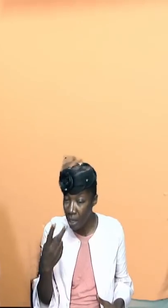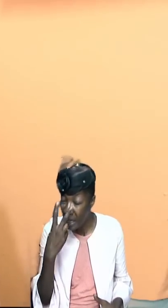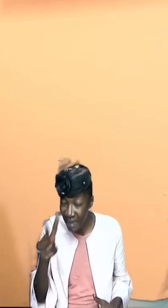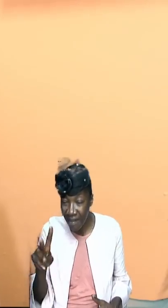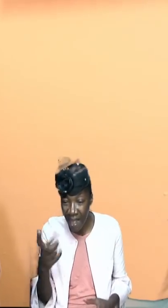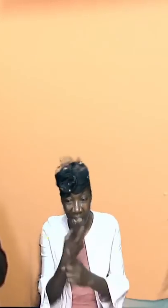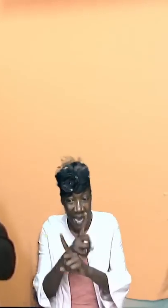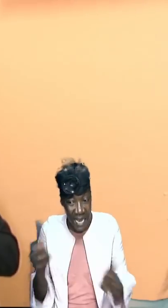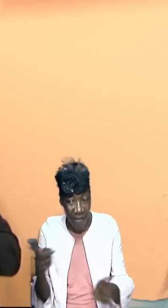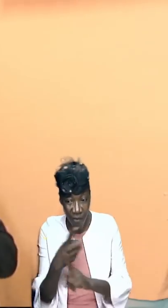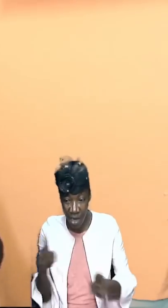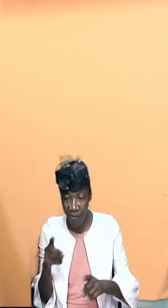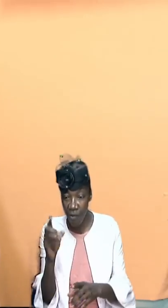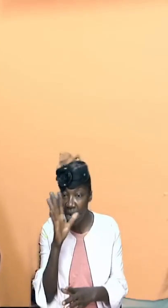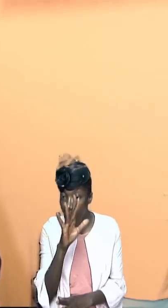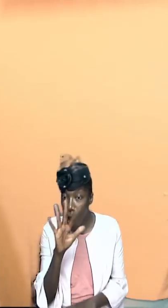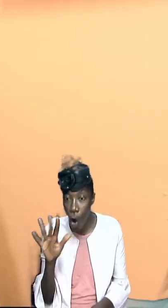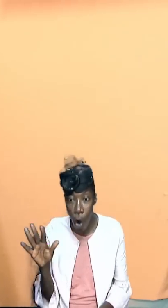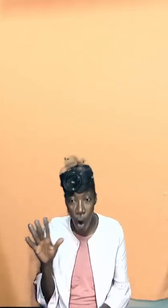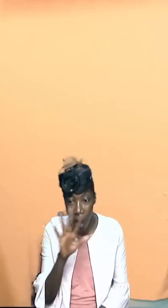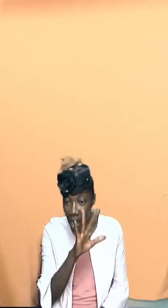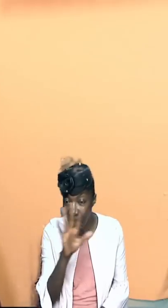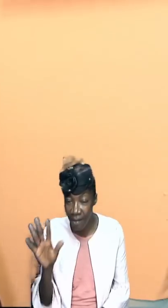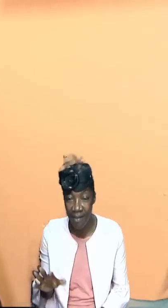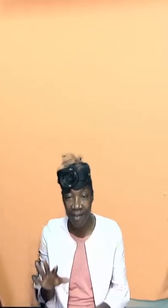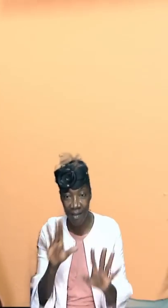same mother. And